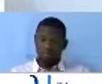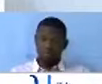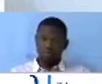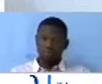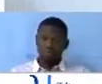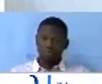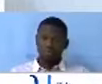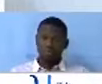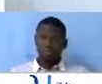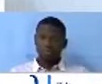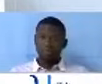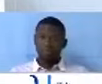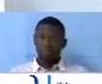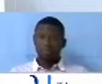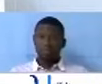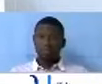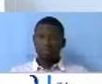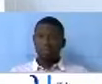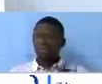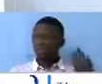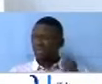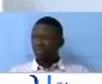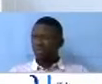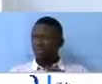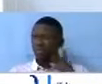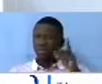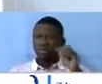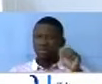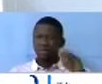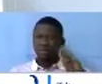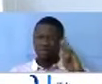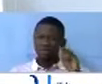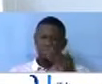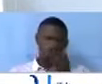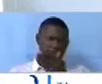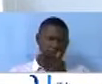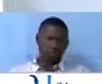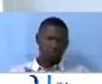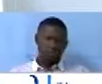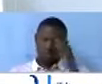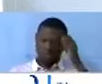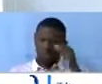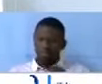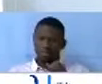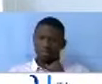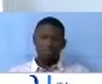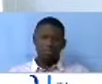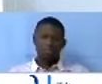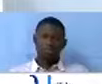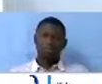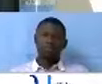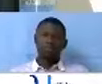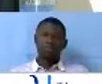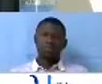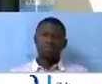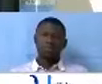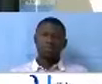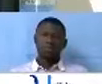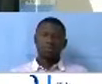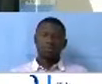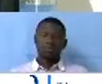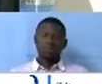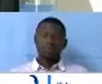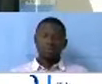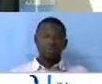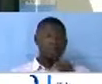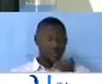around? Demba move on? No, I can't remember. He was part of the panel. He was the police